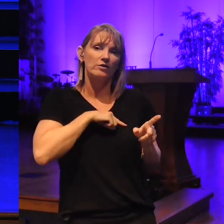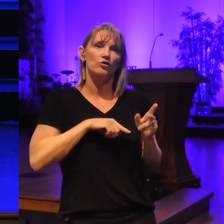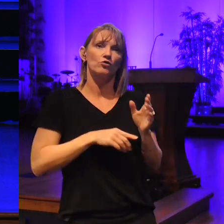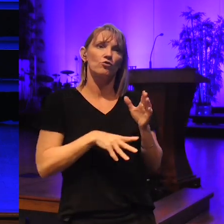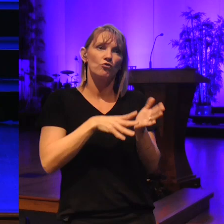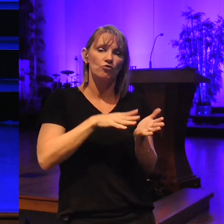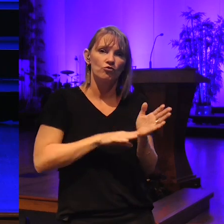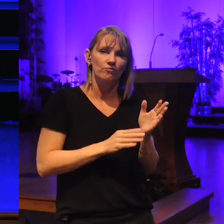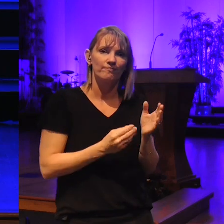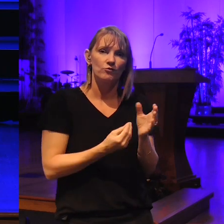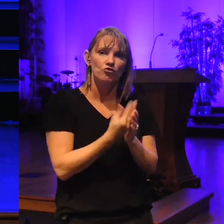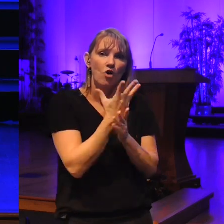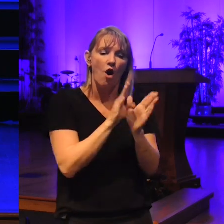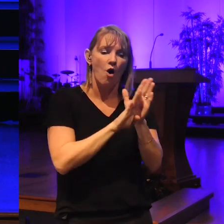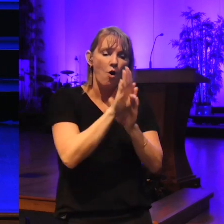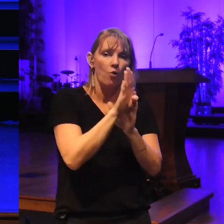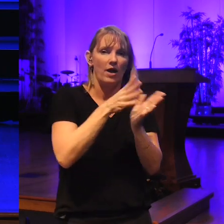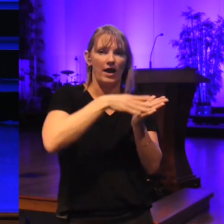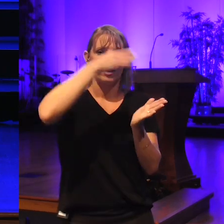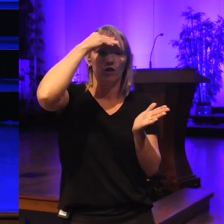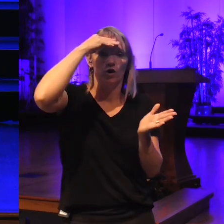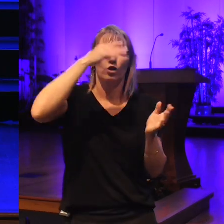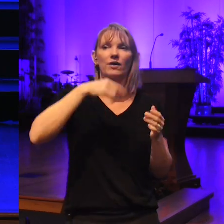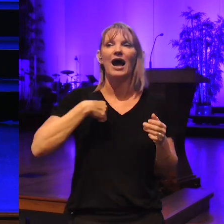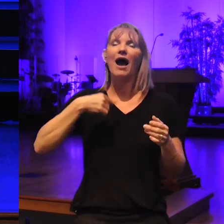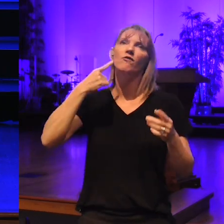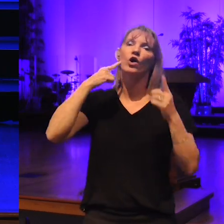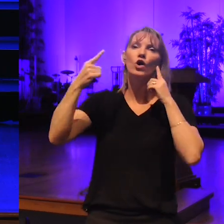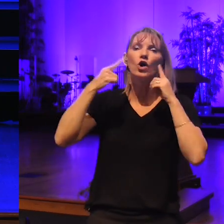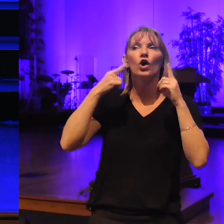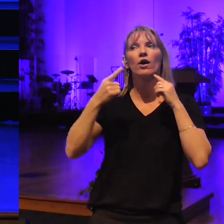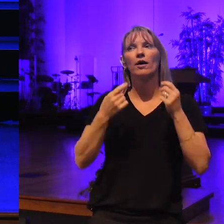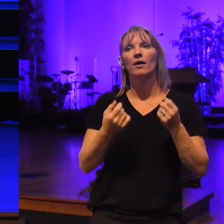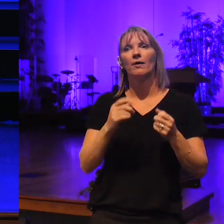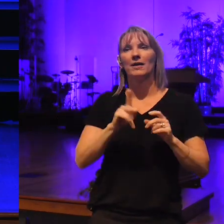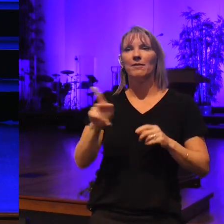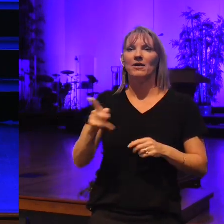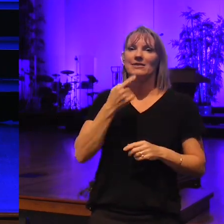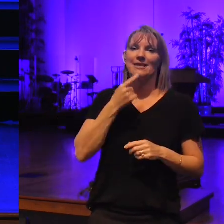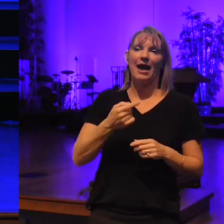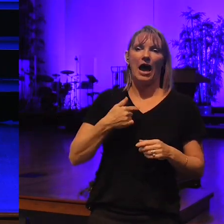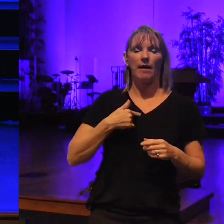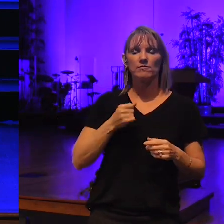learn. And I've heard people say, oh, I'm so tired of growing and learning.